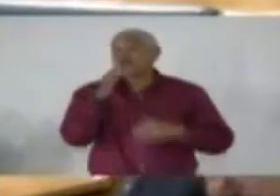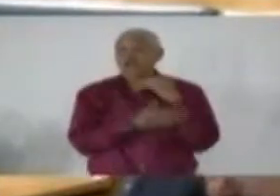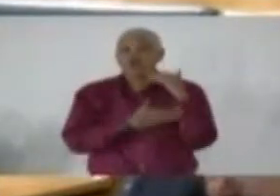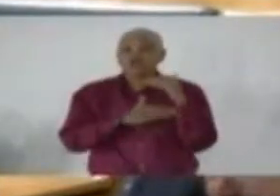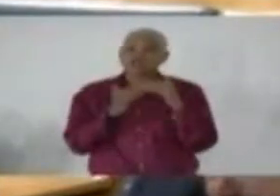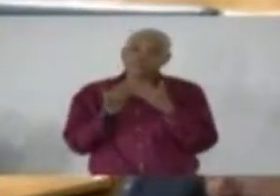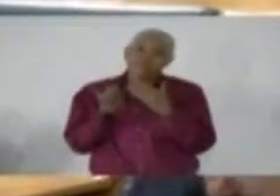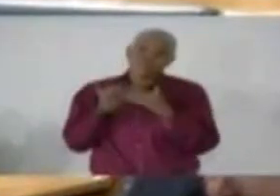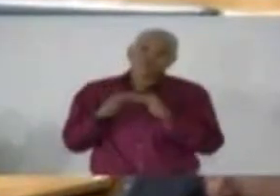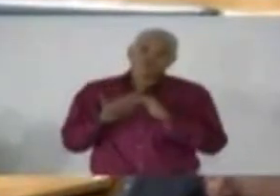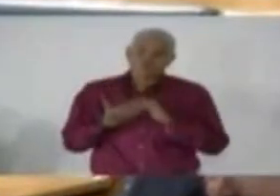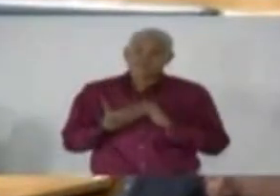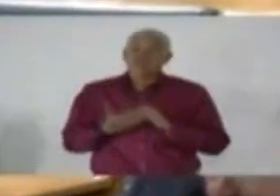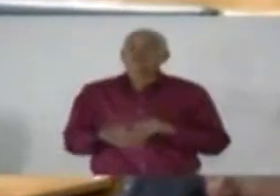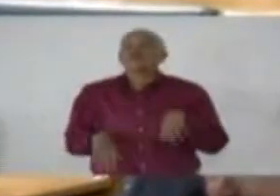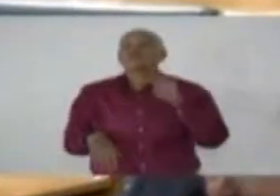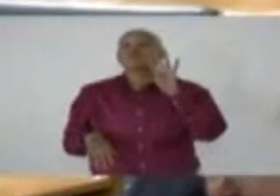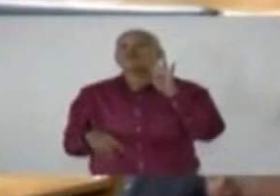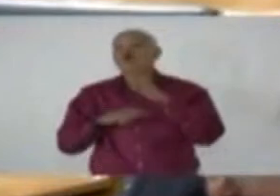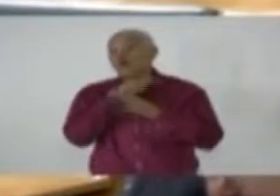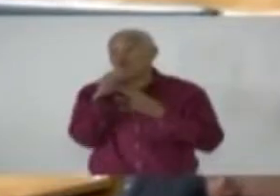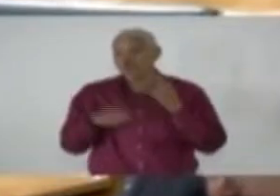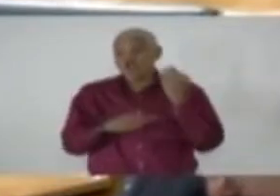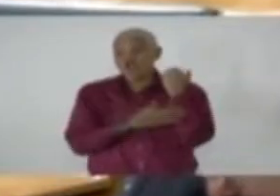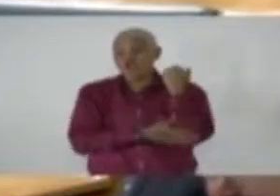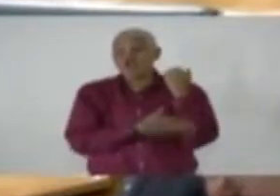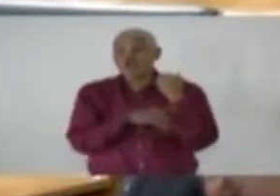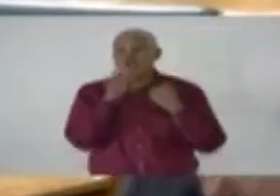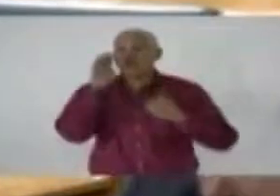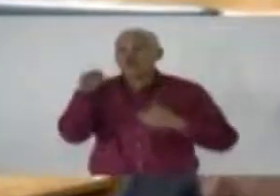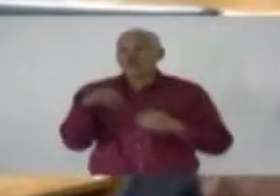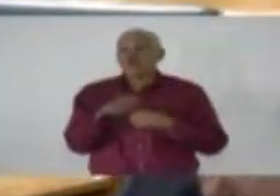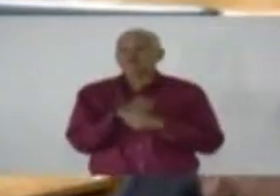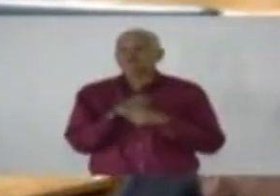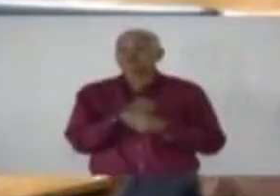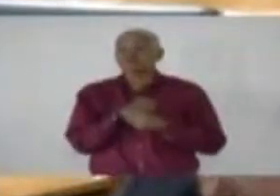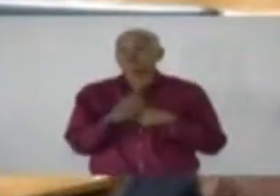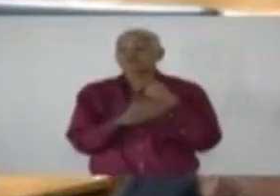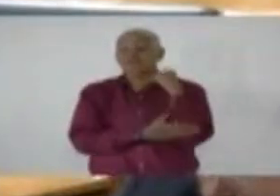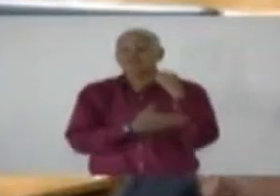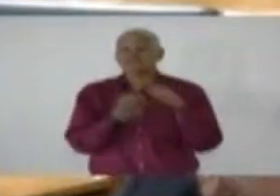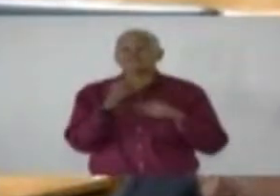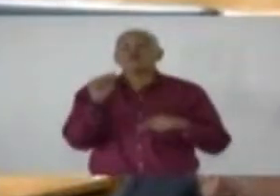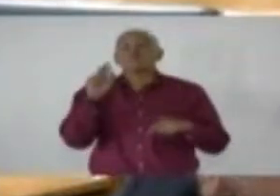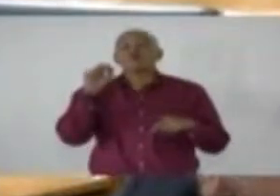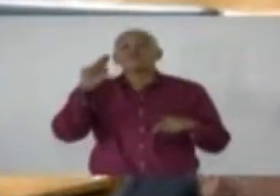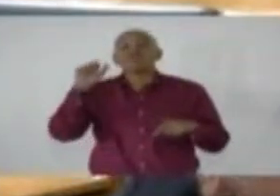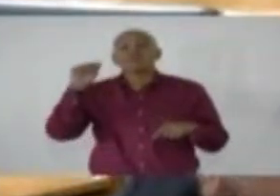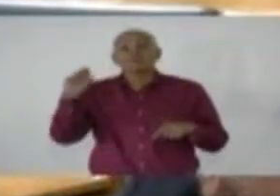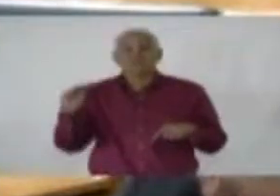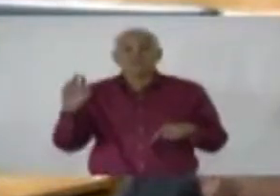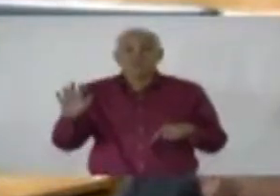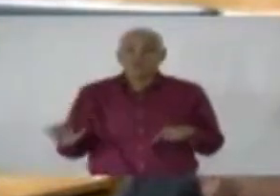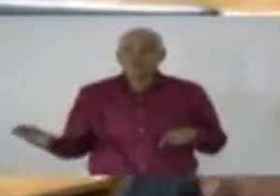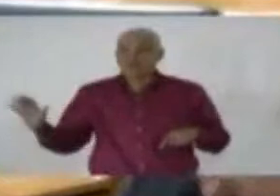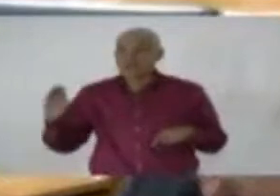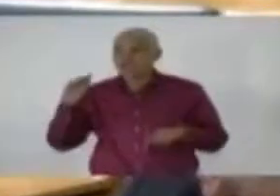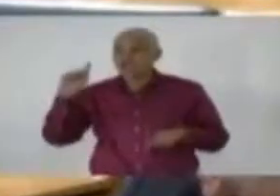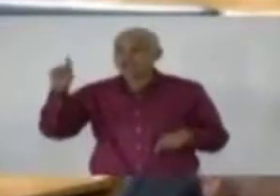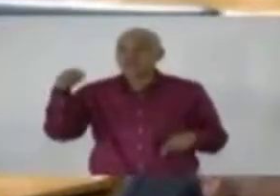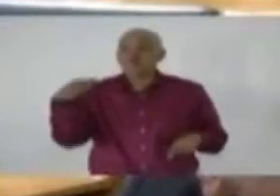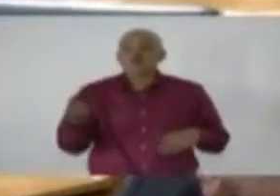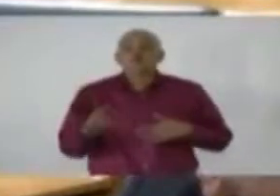period. 4 of them are oil-producing countries from the Arabian Gulf. and